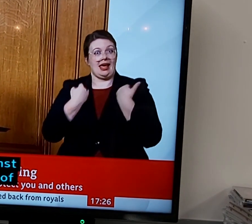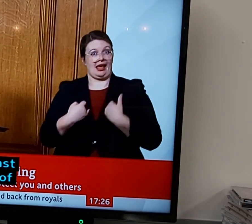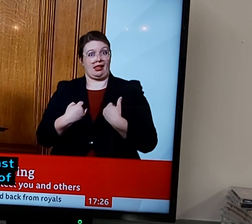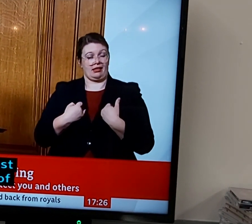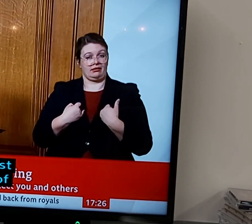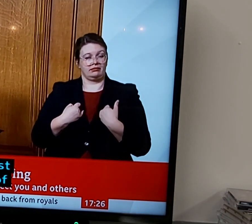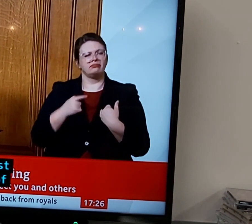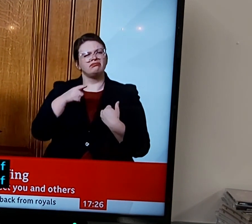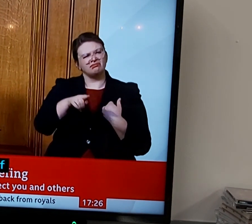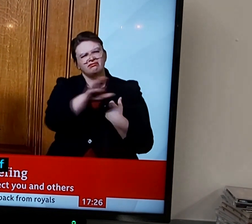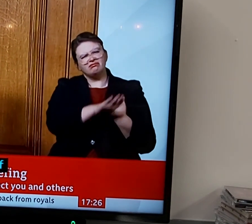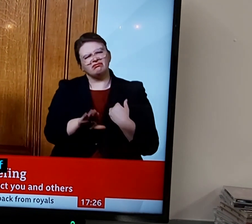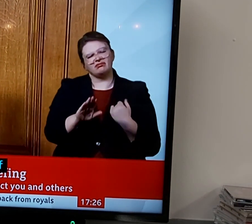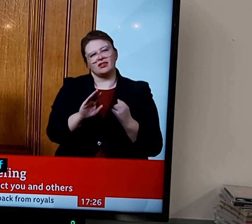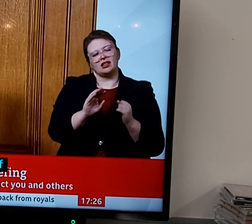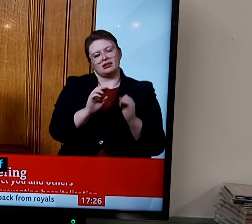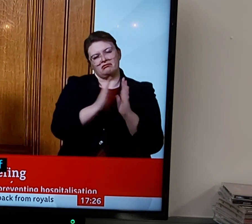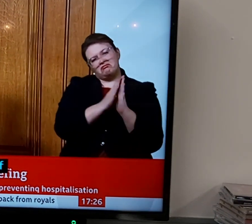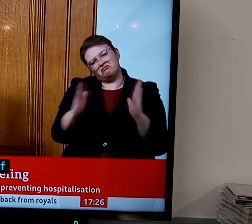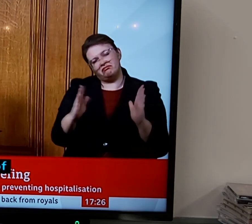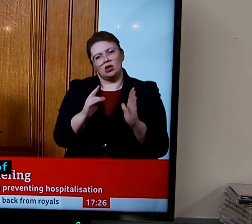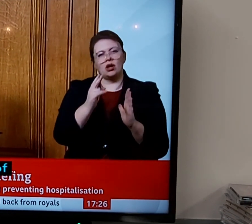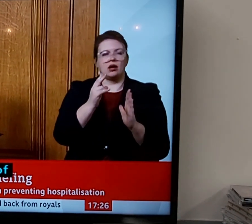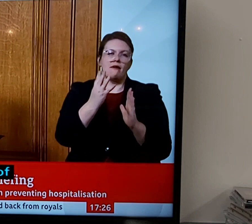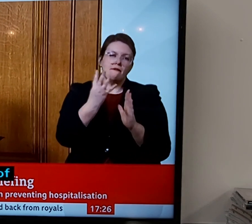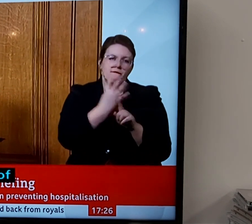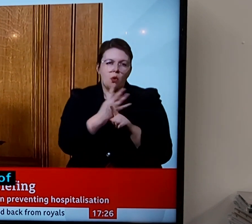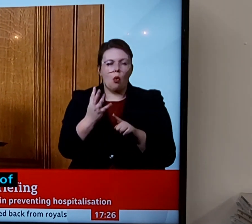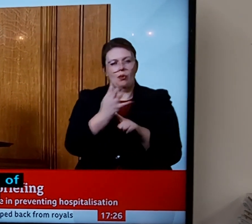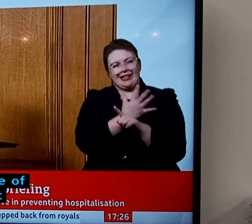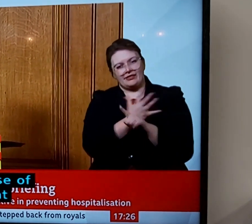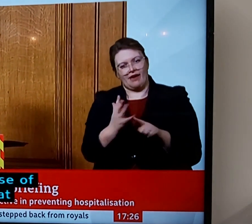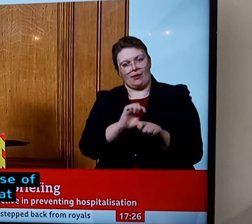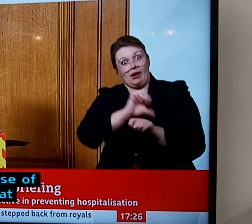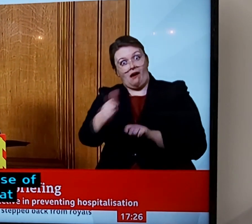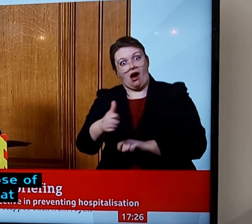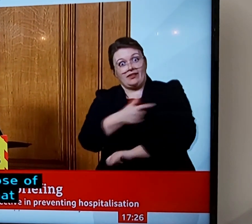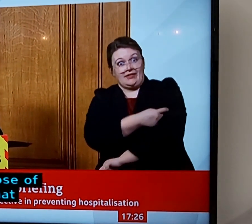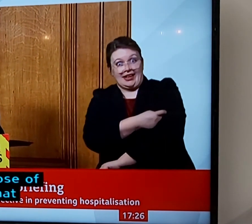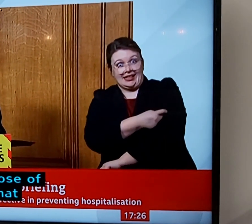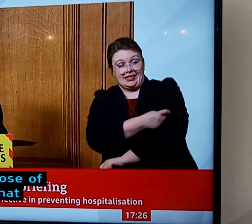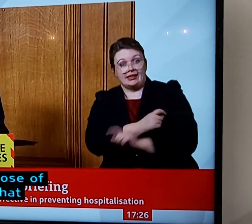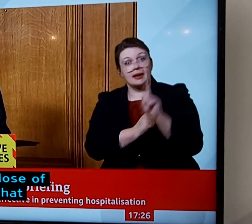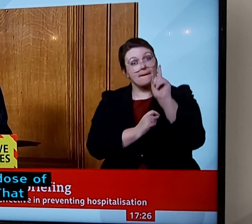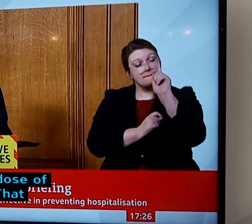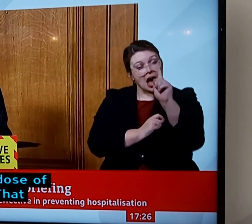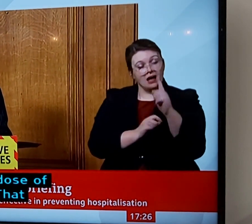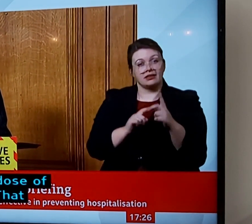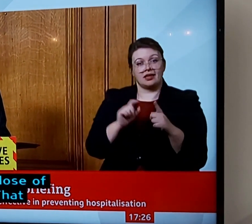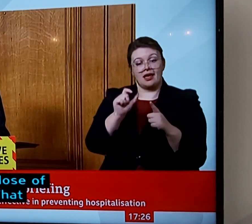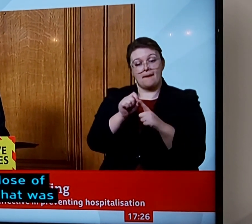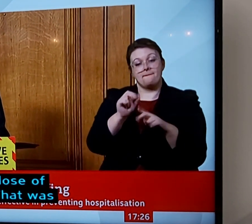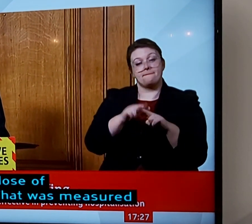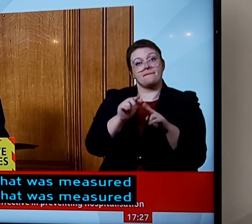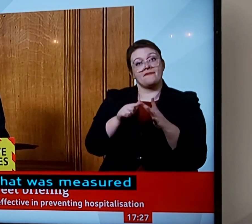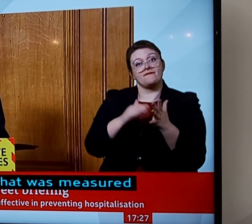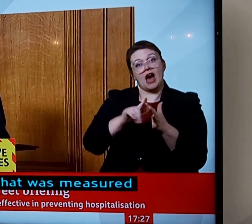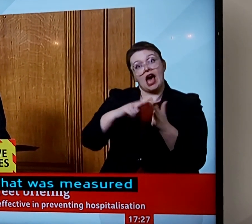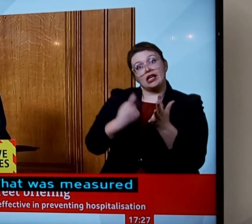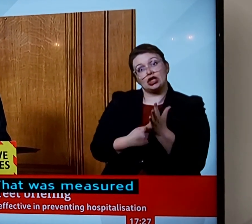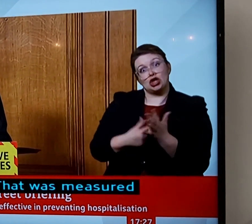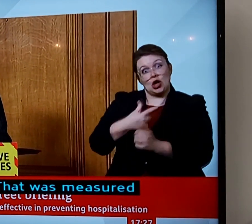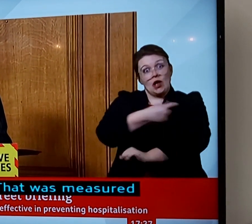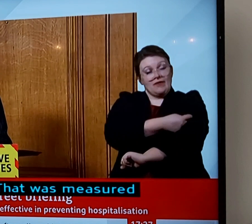days after the vaccine had been given. But in the case of the Pfizer vaccine, that effect is seen to